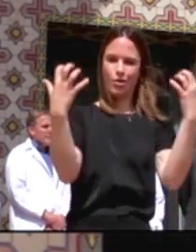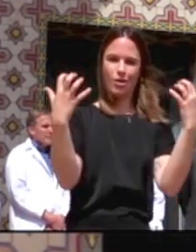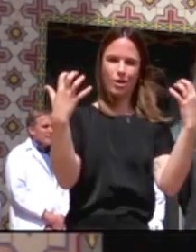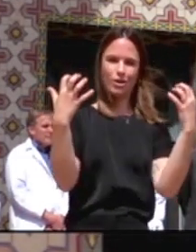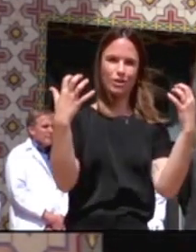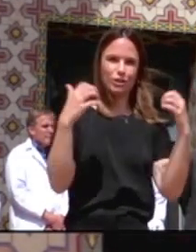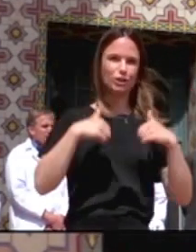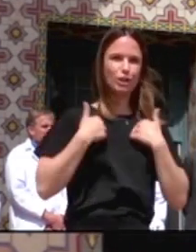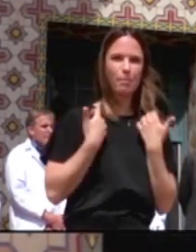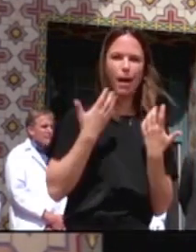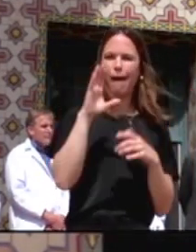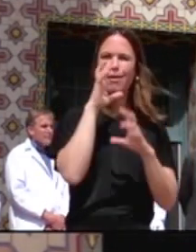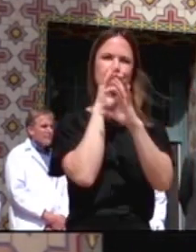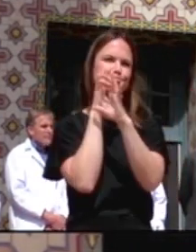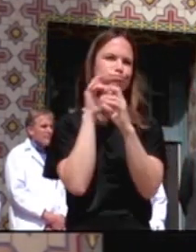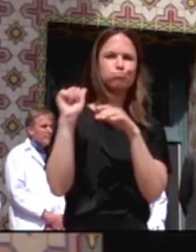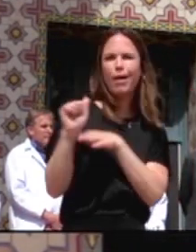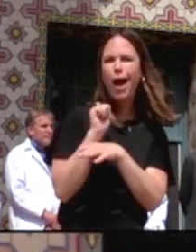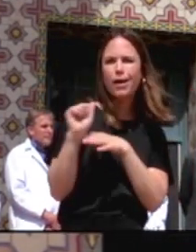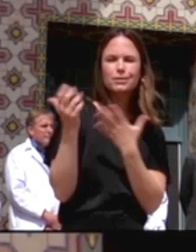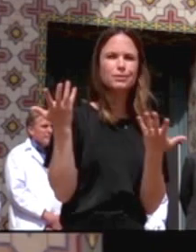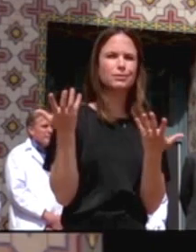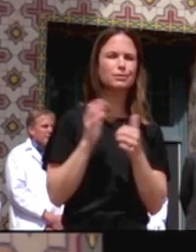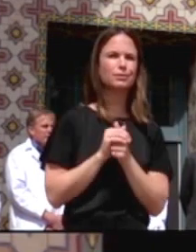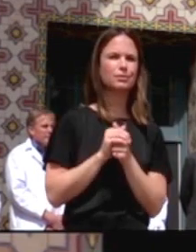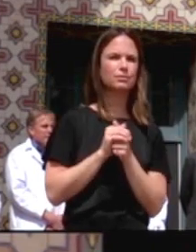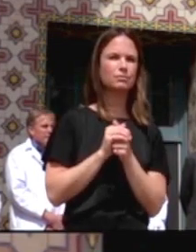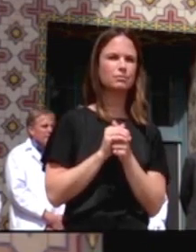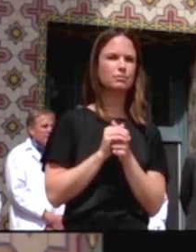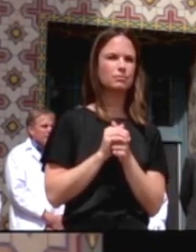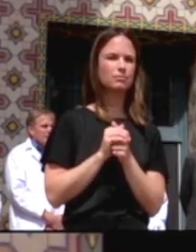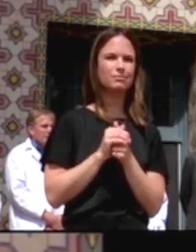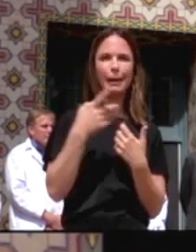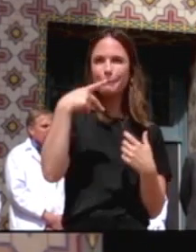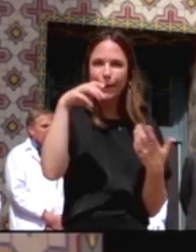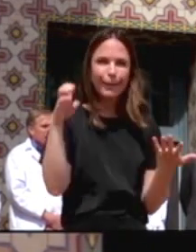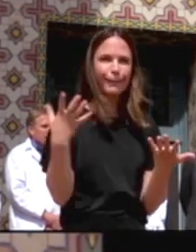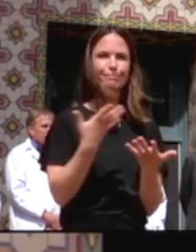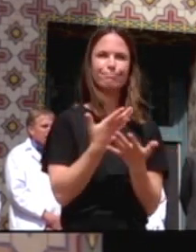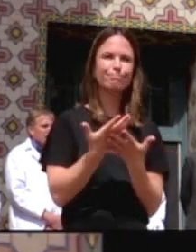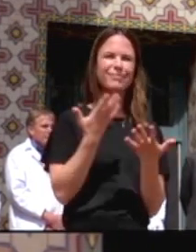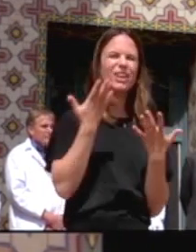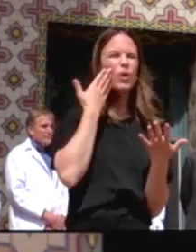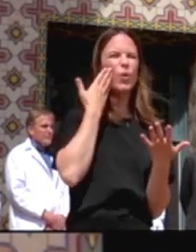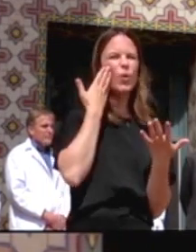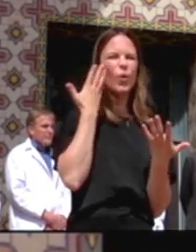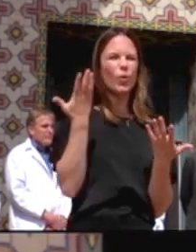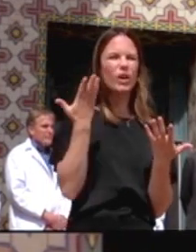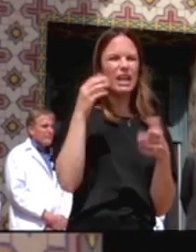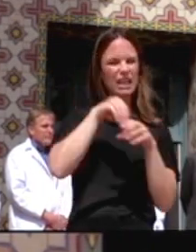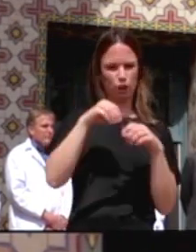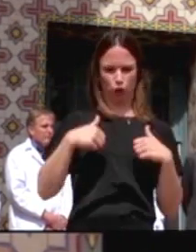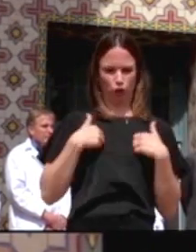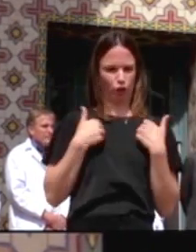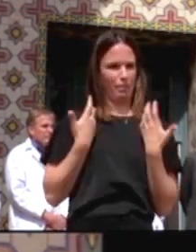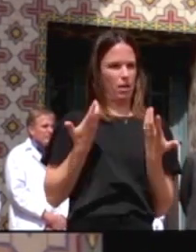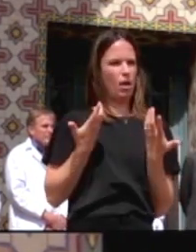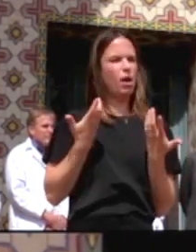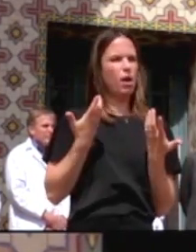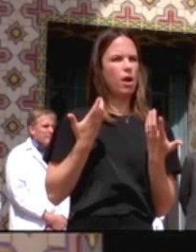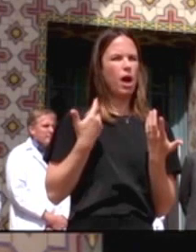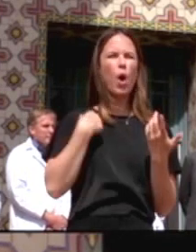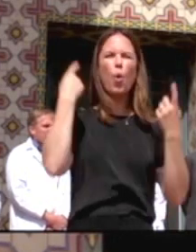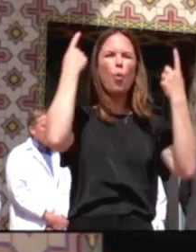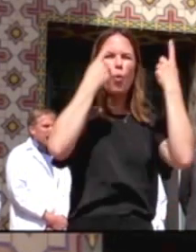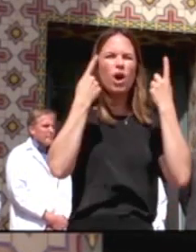band practice and PE you know, in the gym. I'm wondering